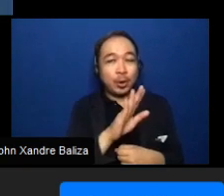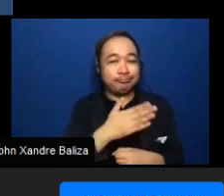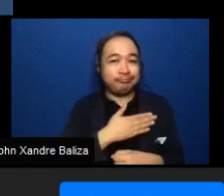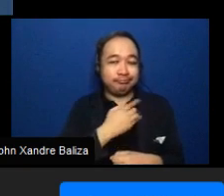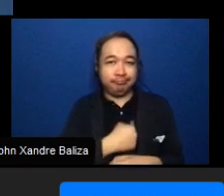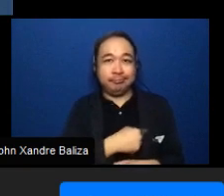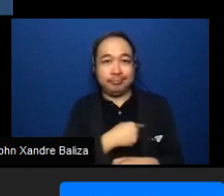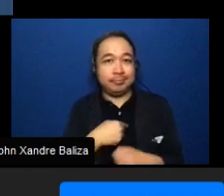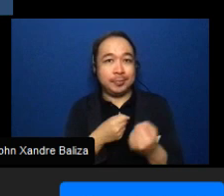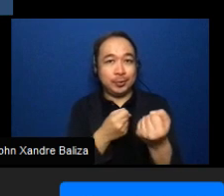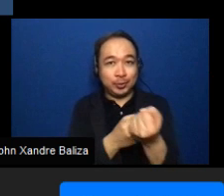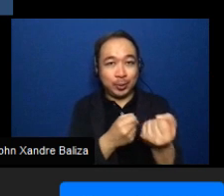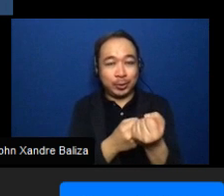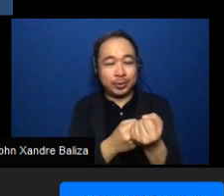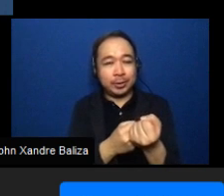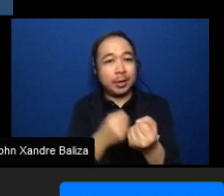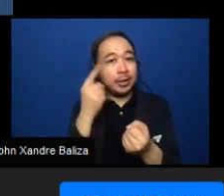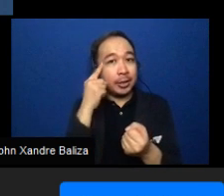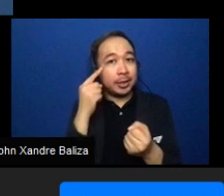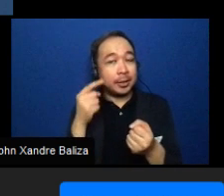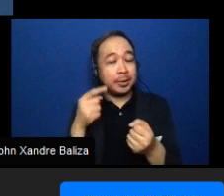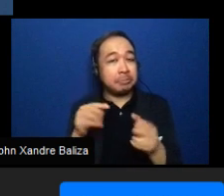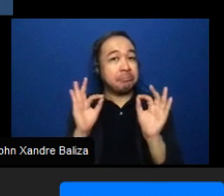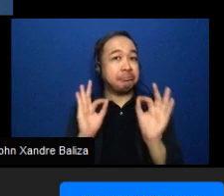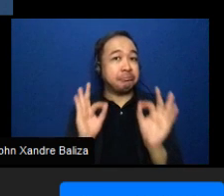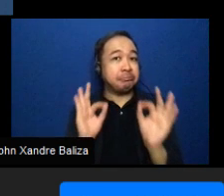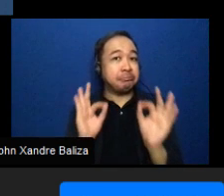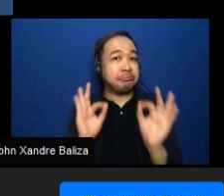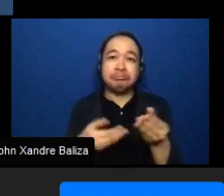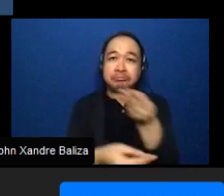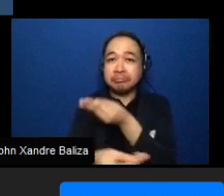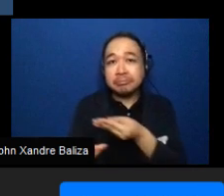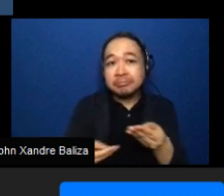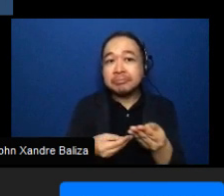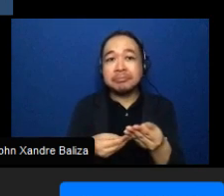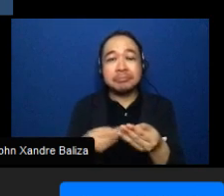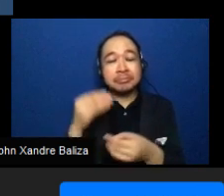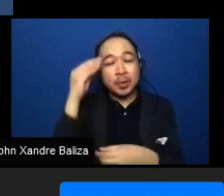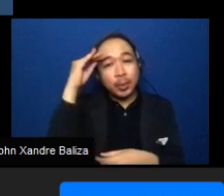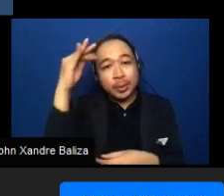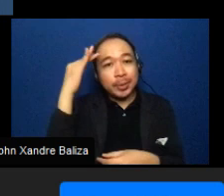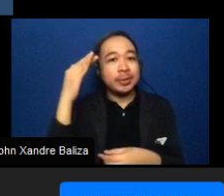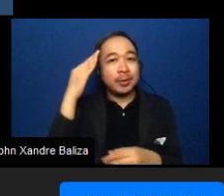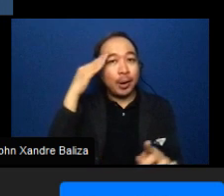think we have had a good exchange of views on agenda item